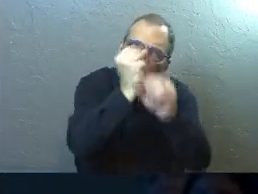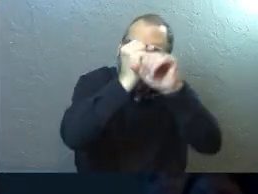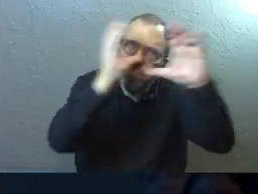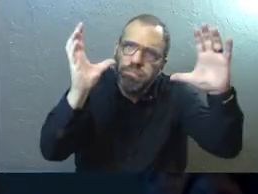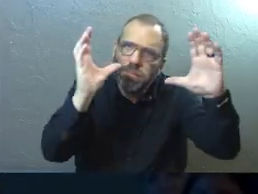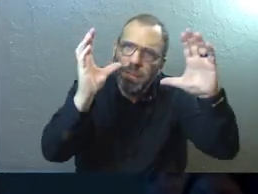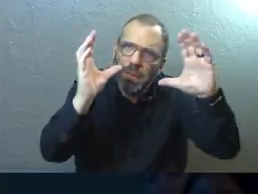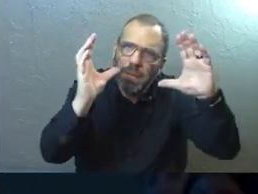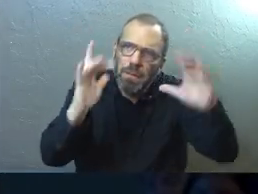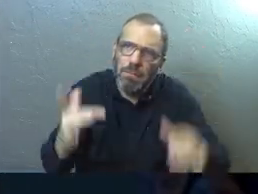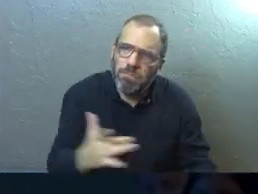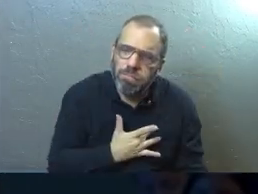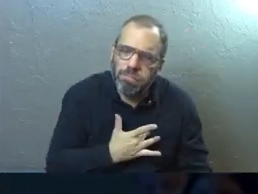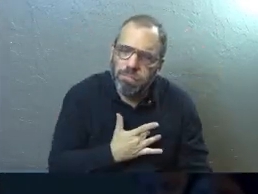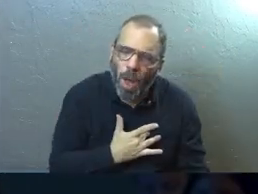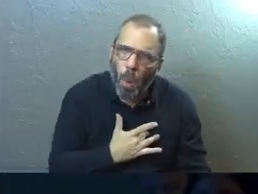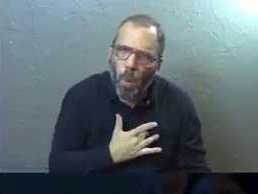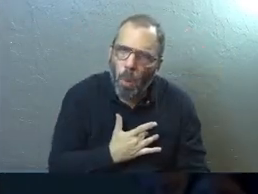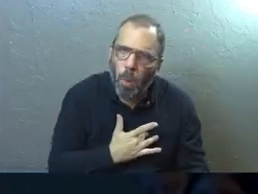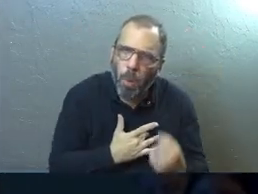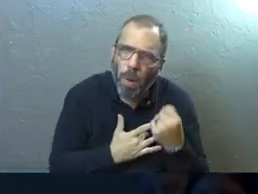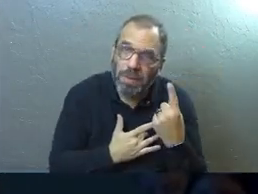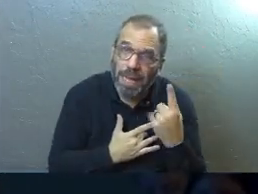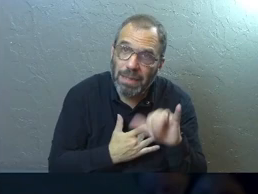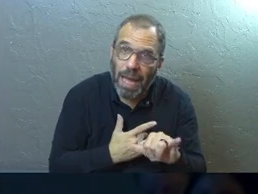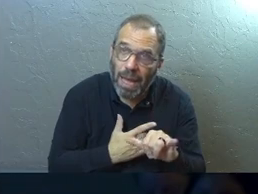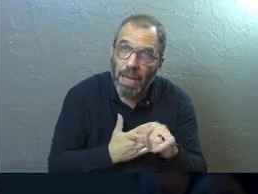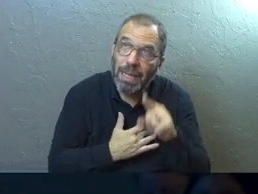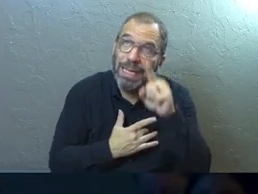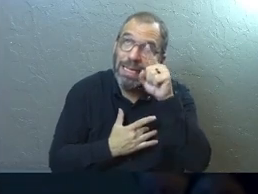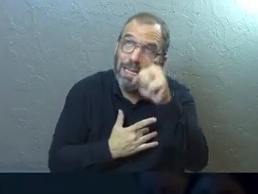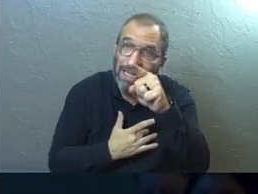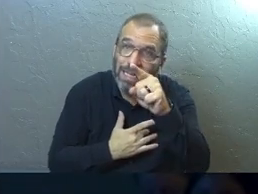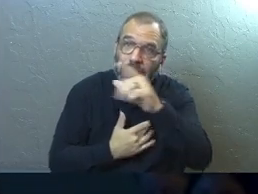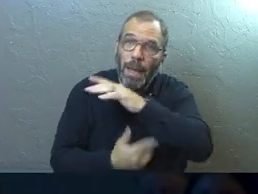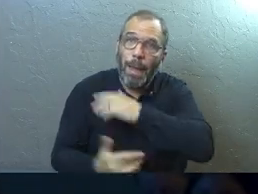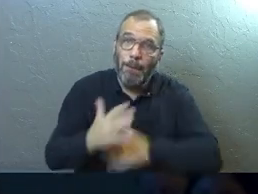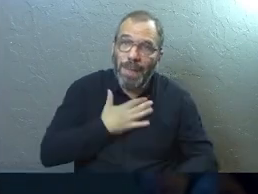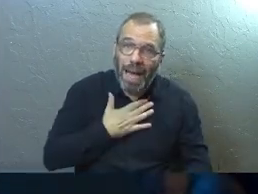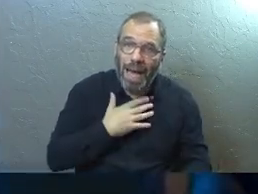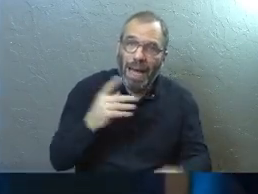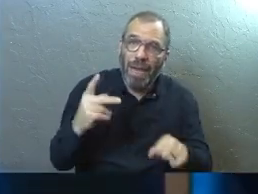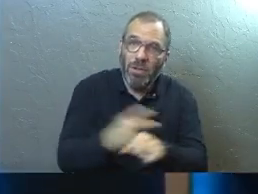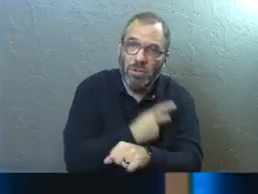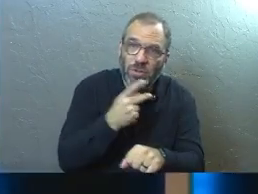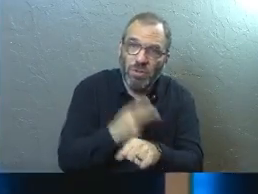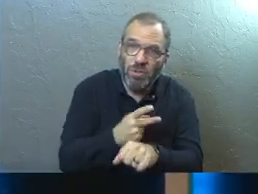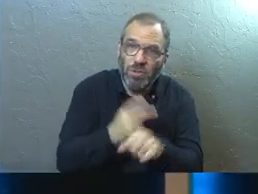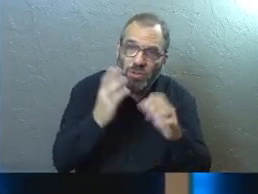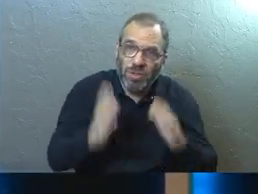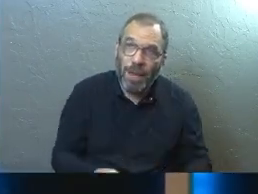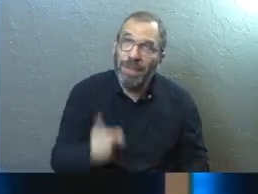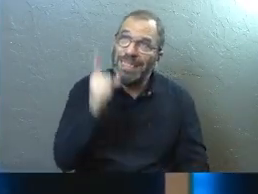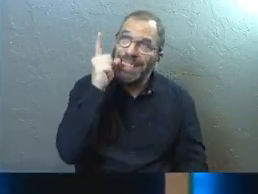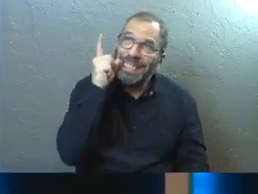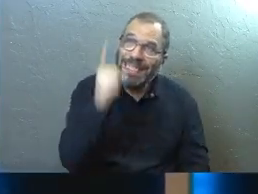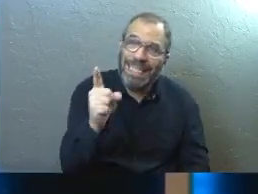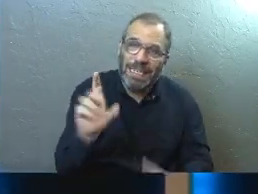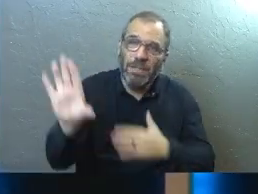this morning, because that's a powerful thing for us to grab onto. That the Lord is my shepherd, and part of what that means is